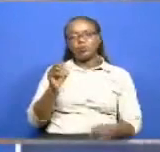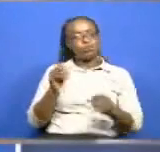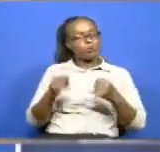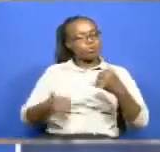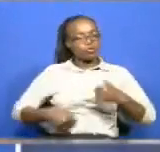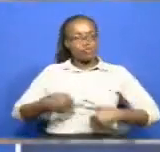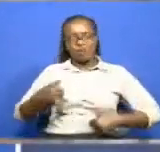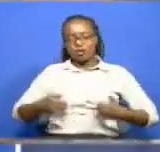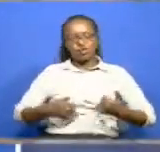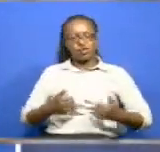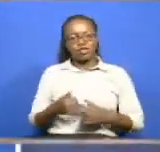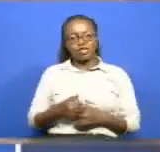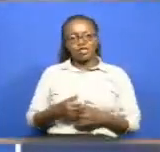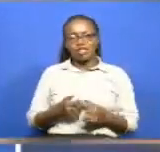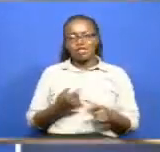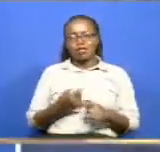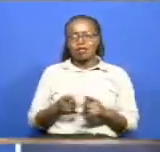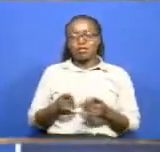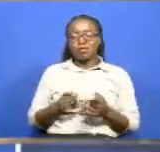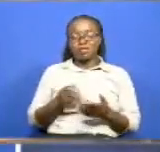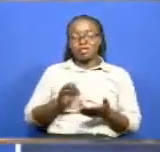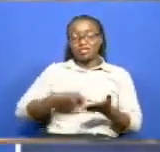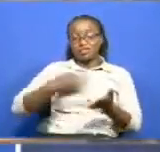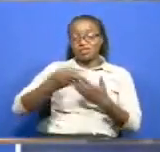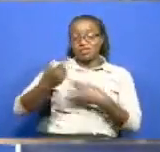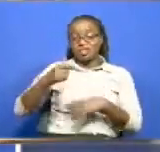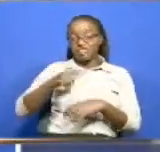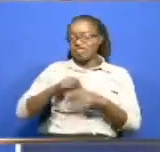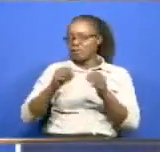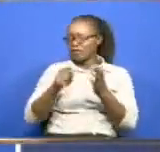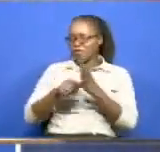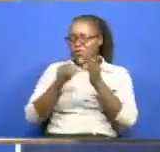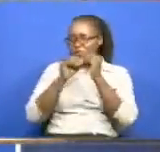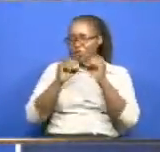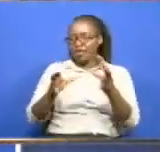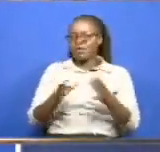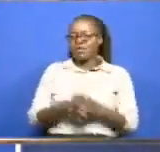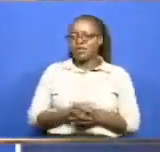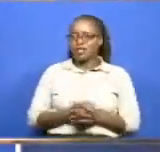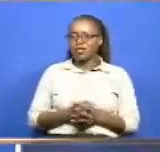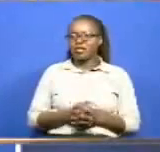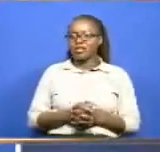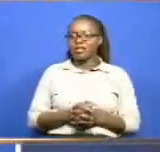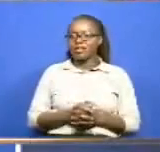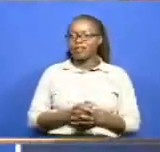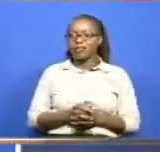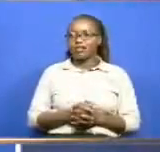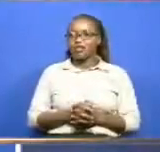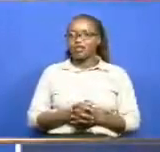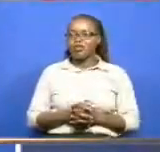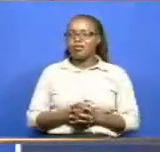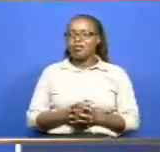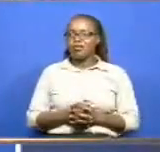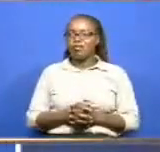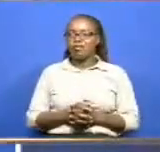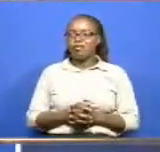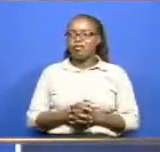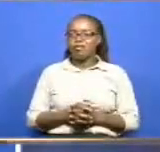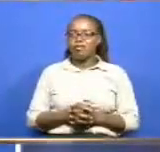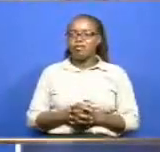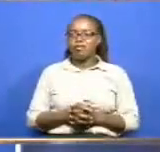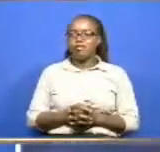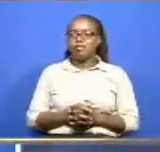Kipchumba. Ingawa Kipchoge ametuangusha haina shida. Frederick Muki for Channel 1 Sports.